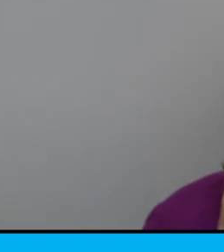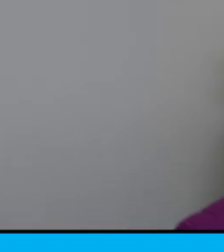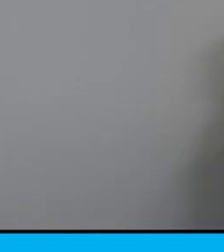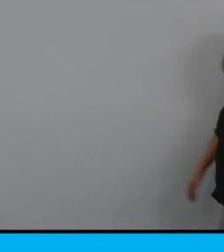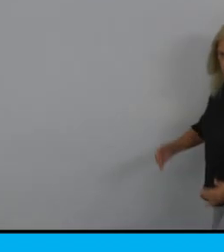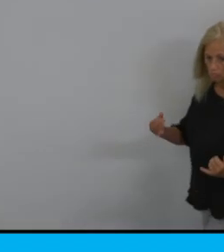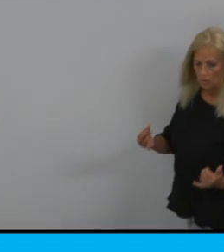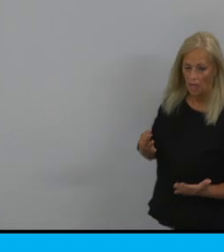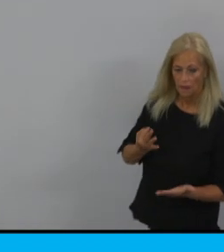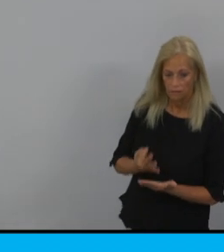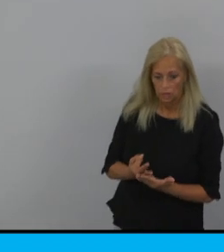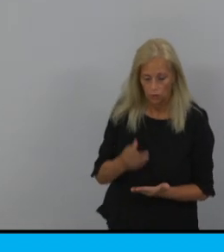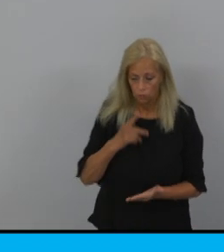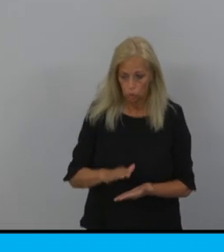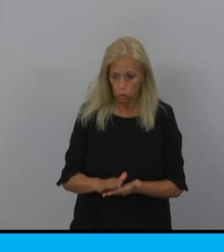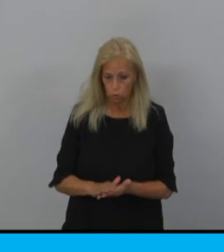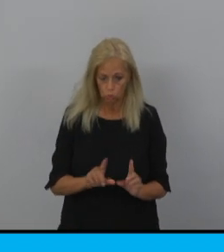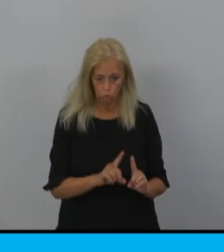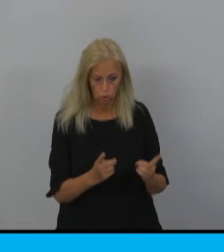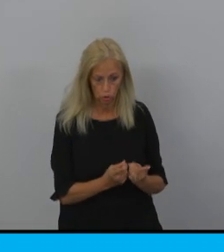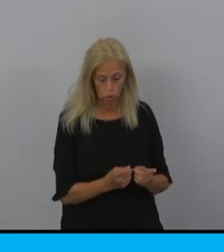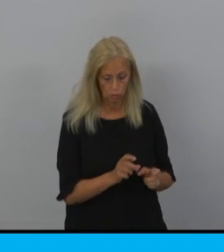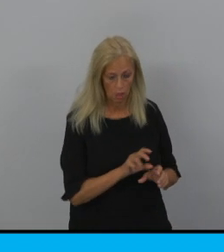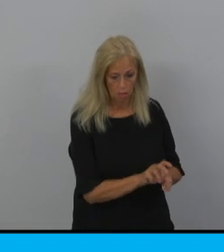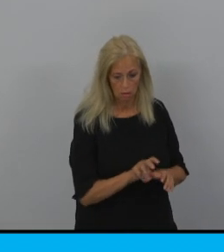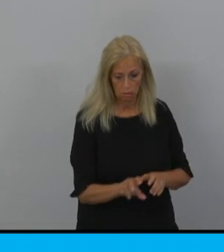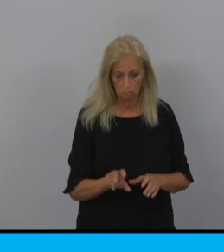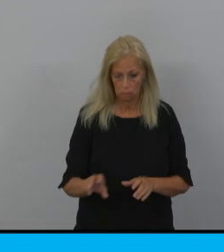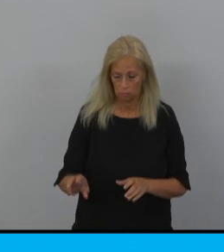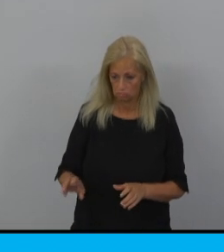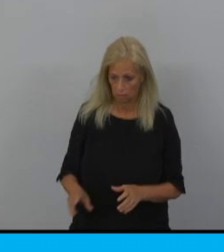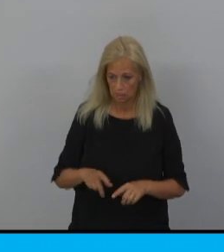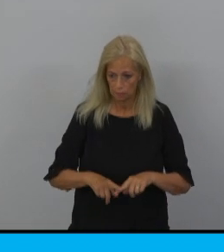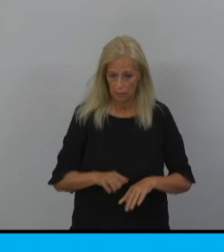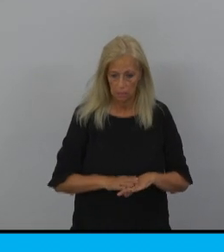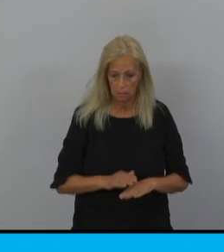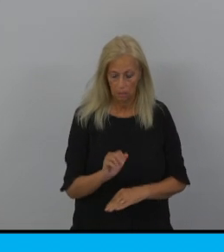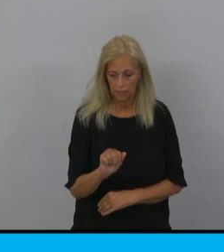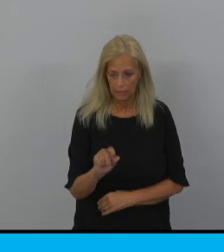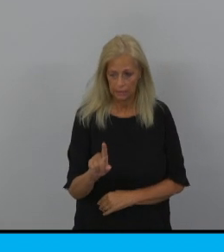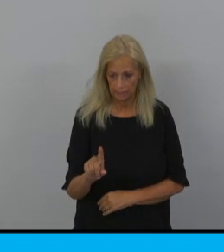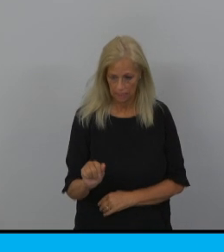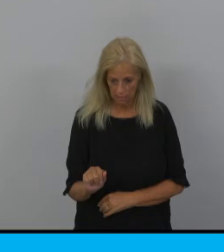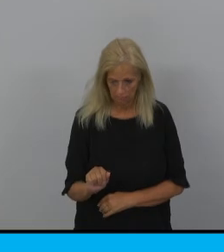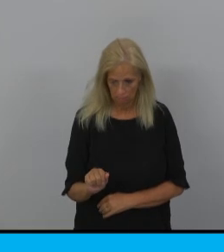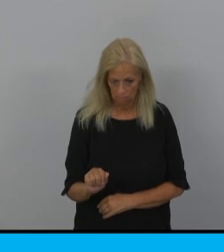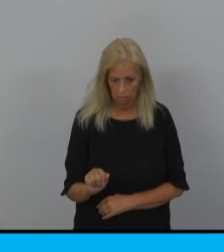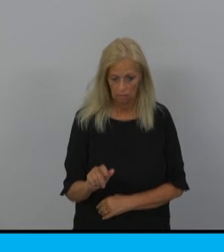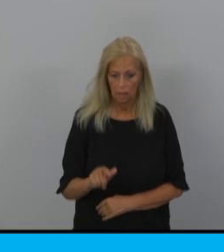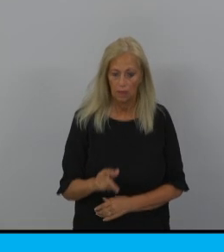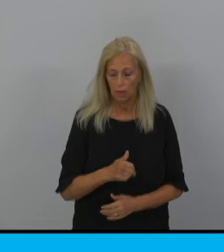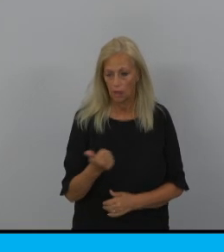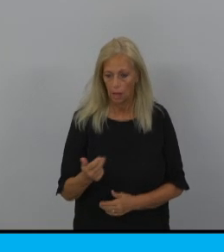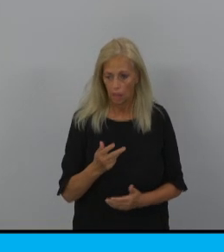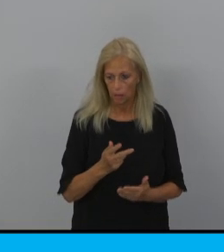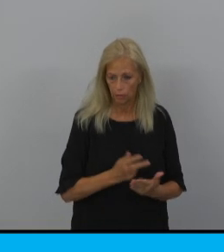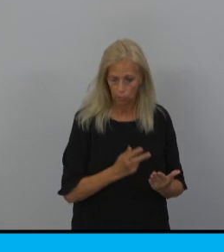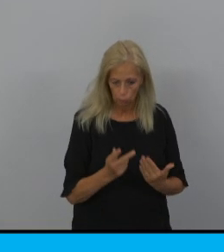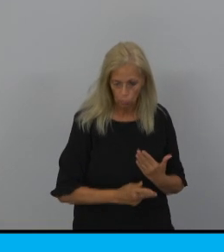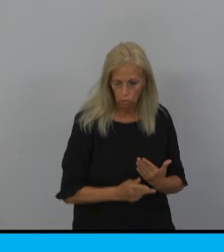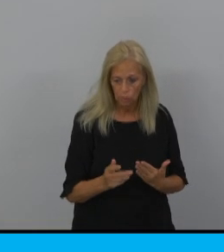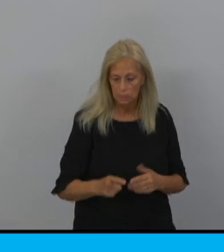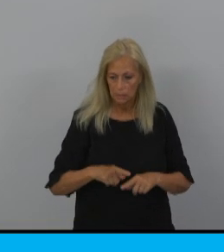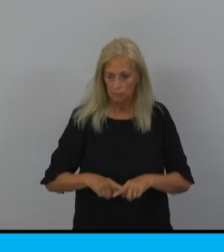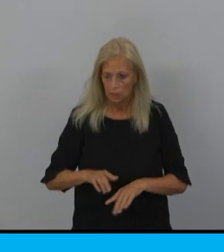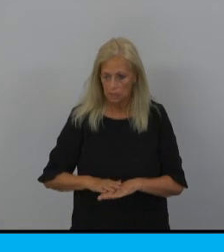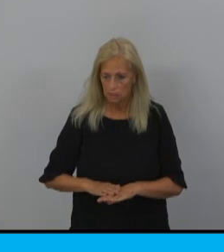school districts. The state allotments, like I said, are based mainly on ADA, and then the special programs allotments that